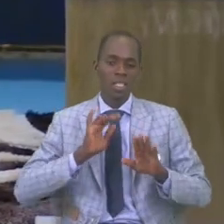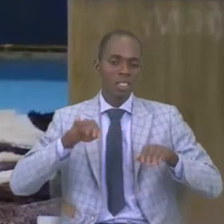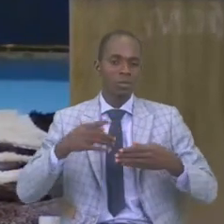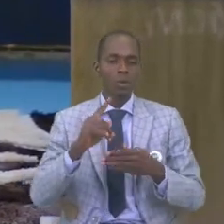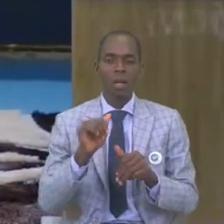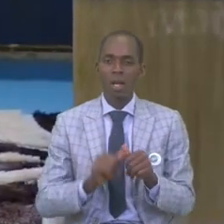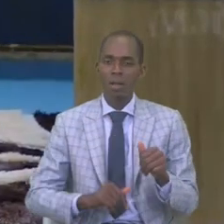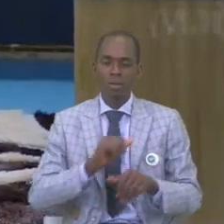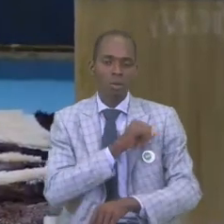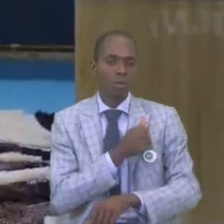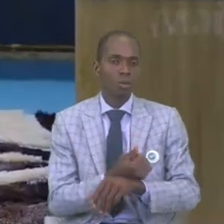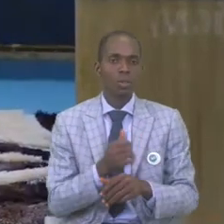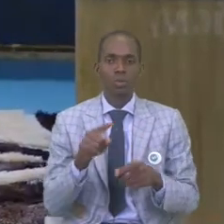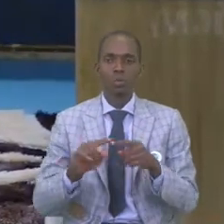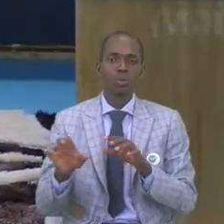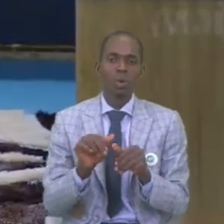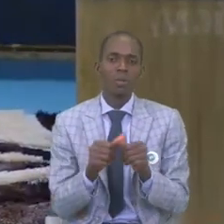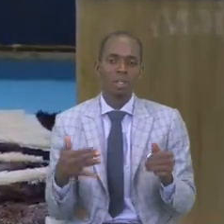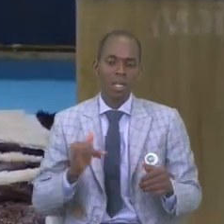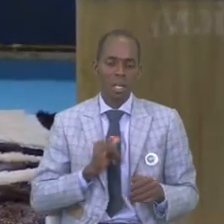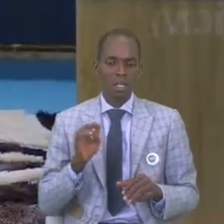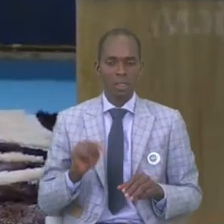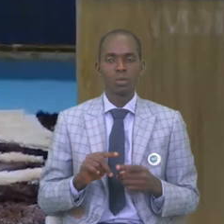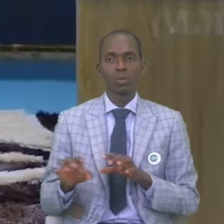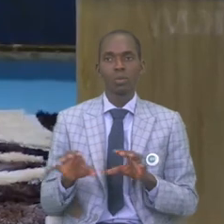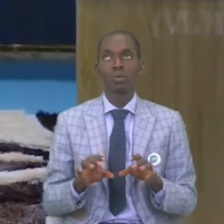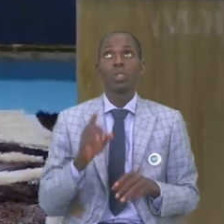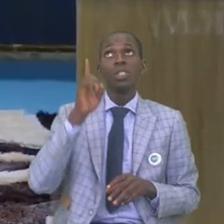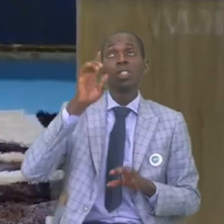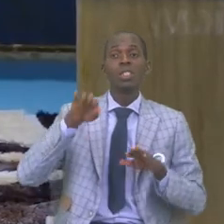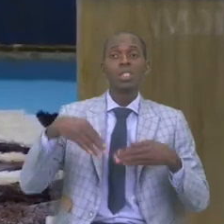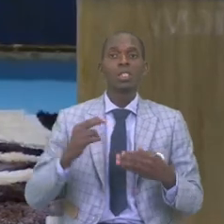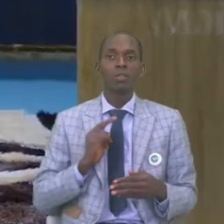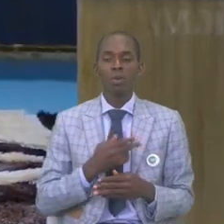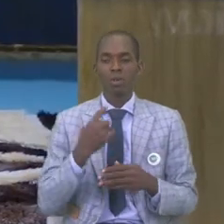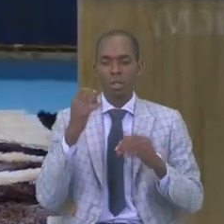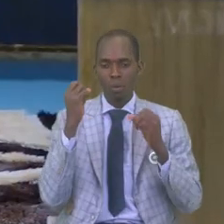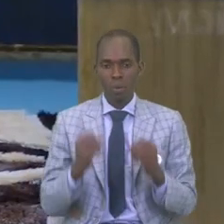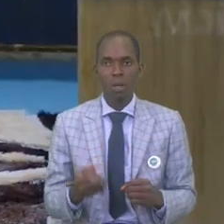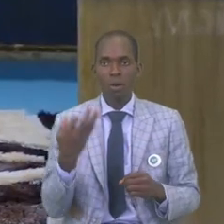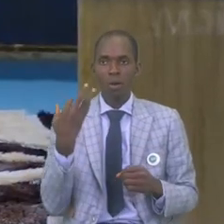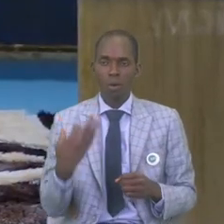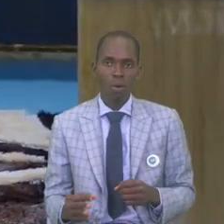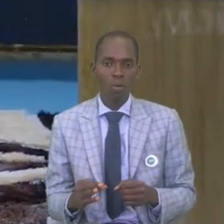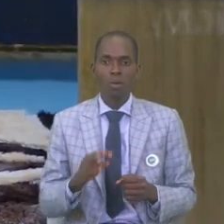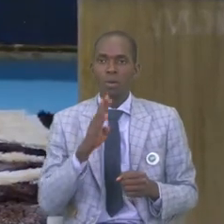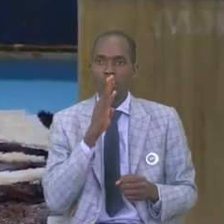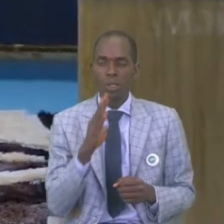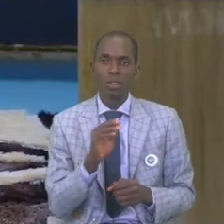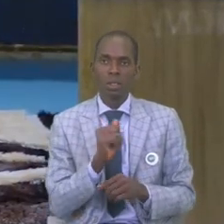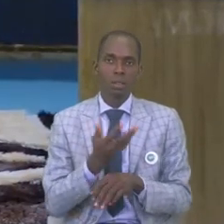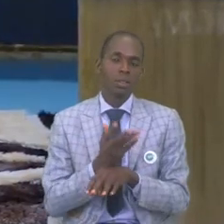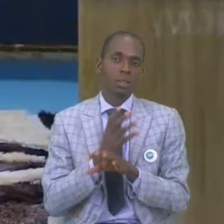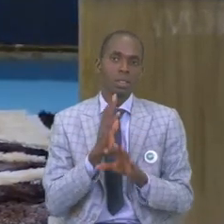to be done. He gave us the power of attorney. Now he went to heaven and he said, in my